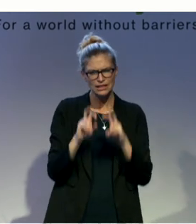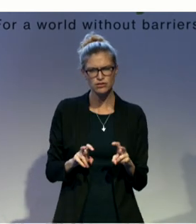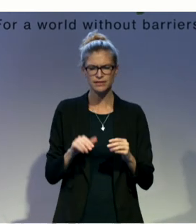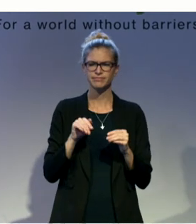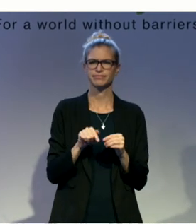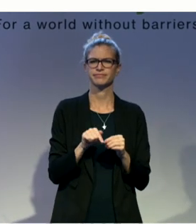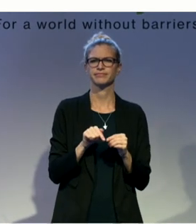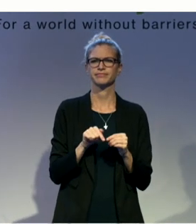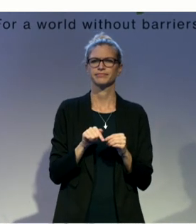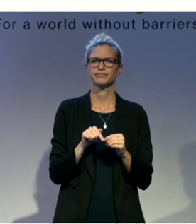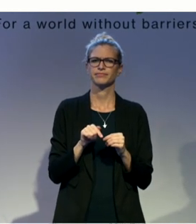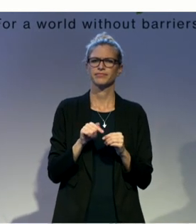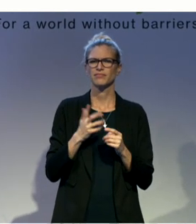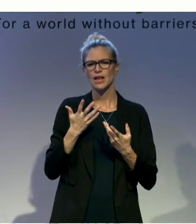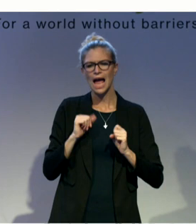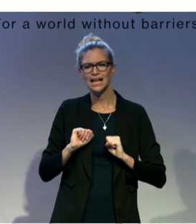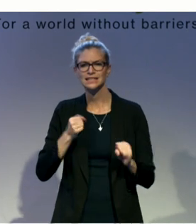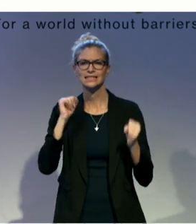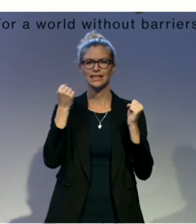income-generating activities.